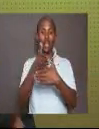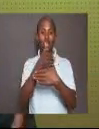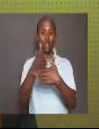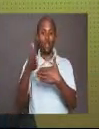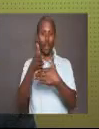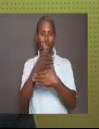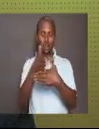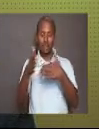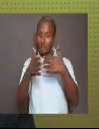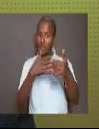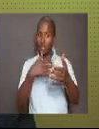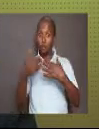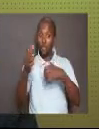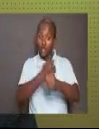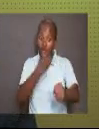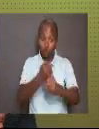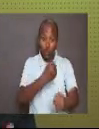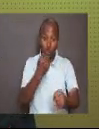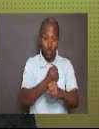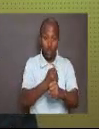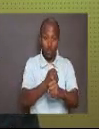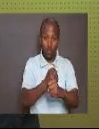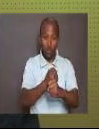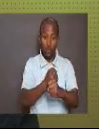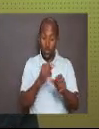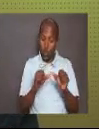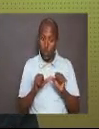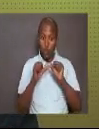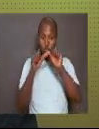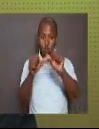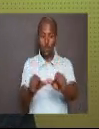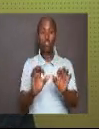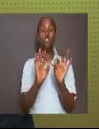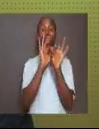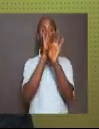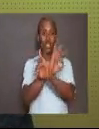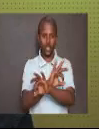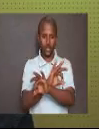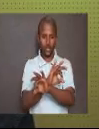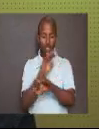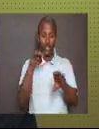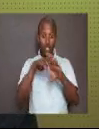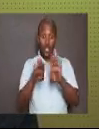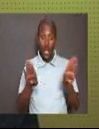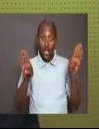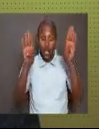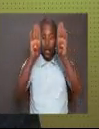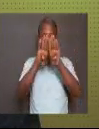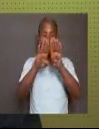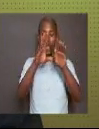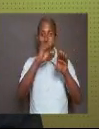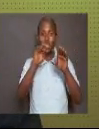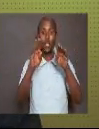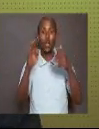It simply demonstrates that a continuous function on a closed and